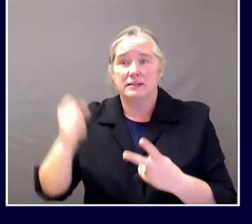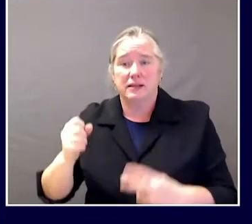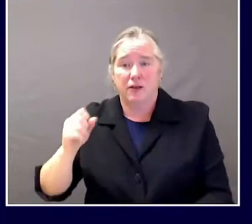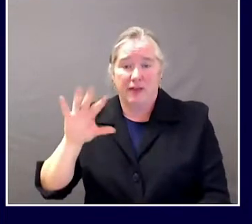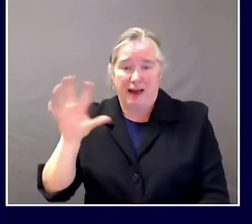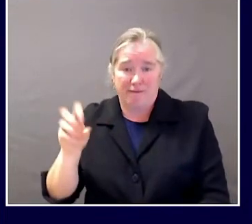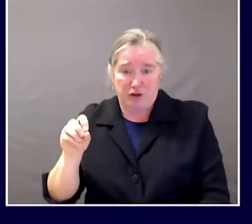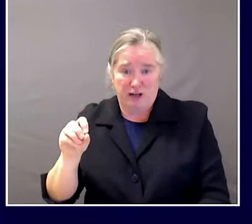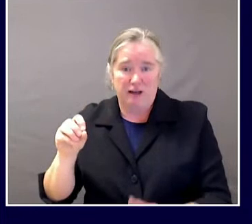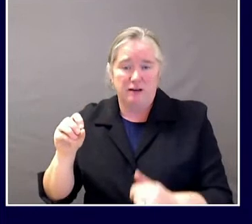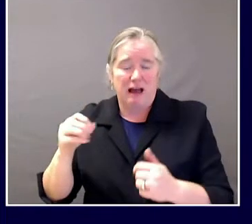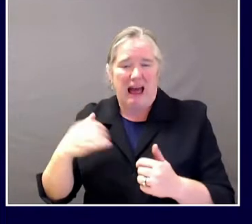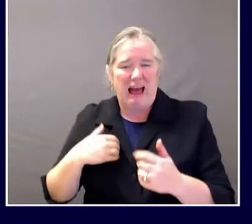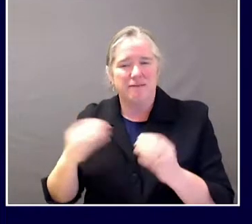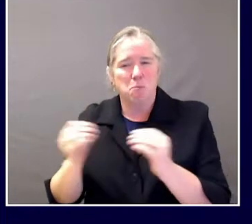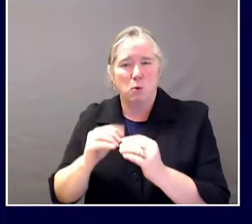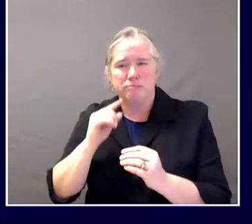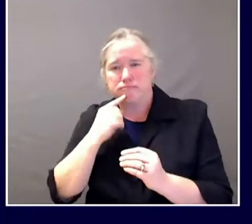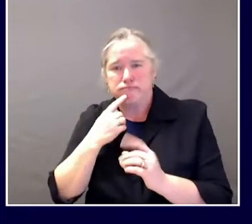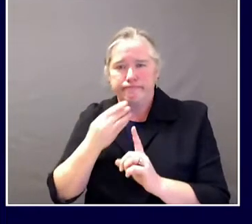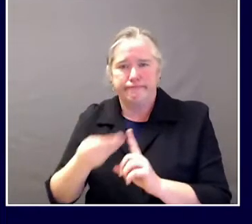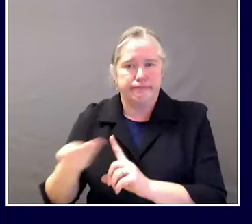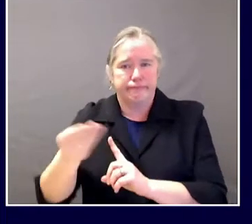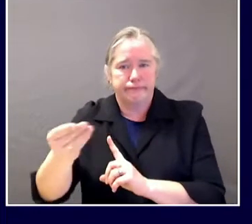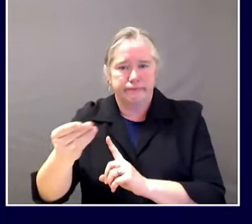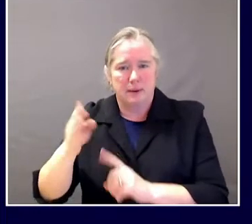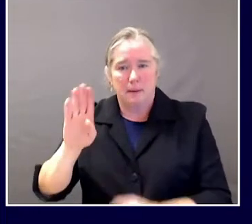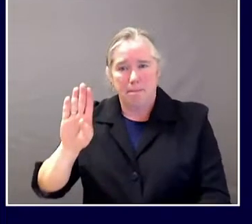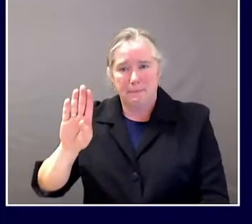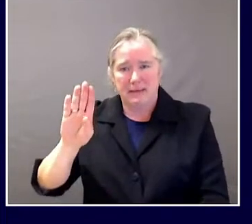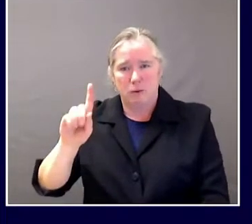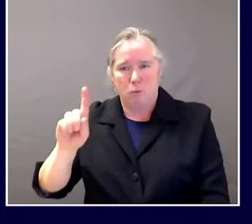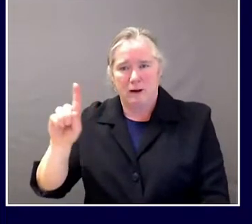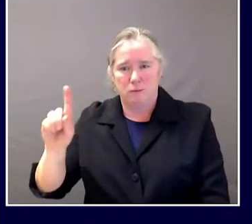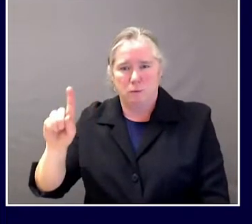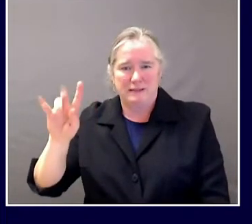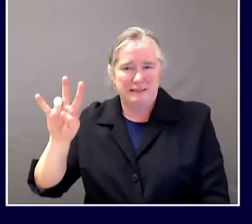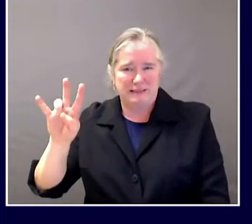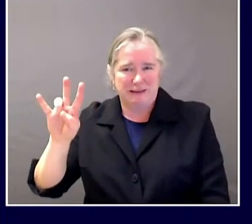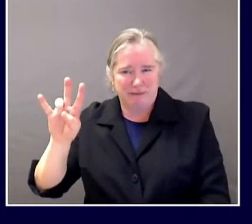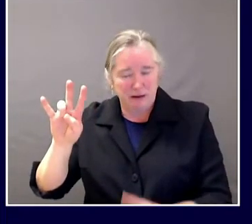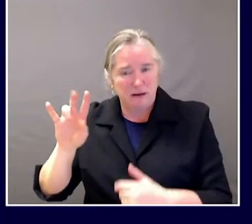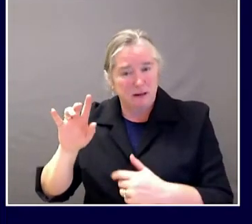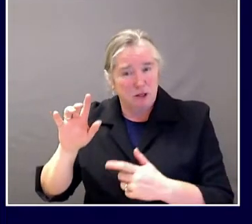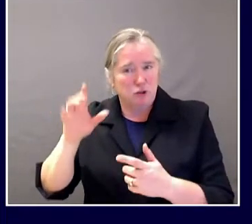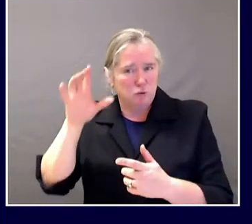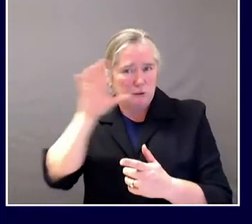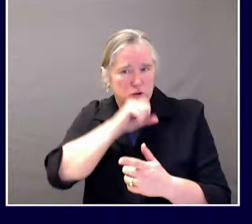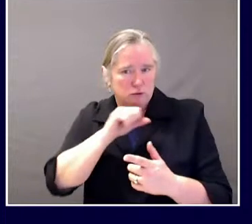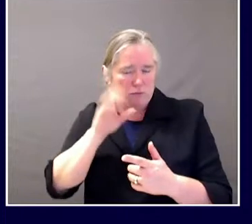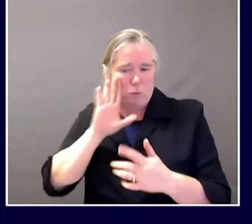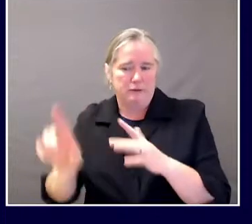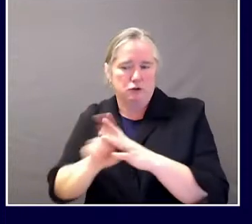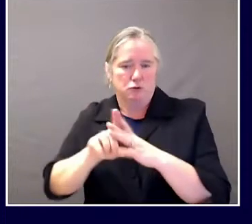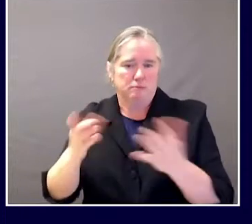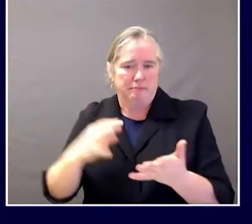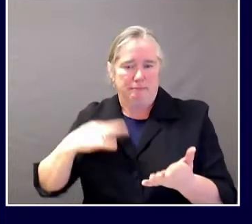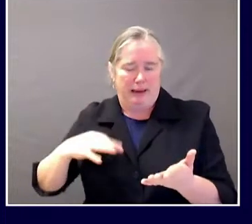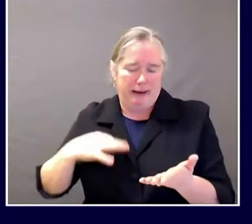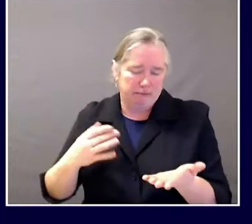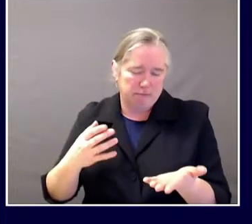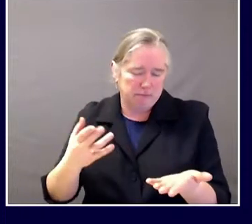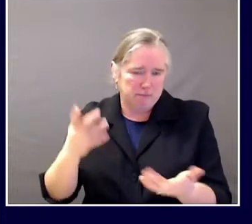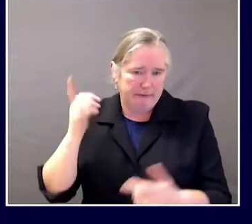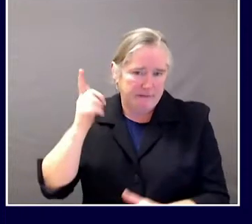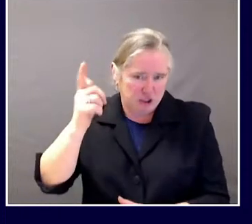given that we're currently seeing large numbers of COVID-19 cases, even with distancing and mask wearing mandates that are in